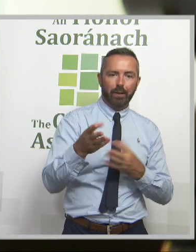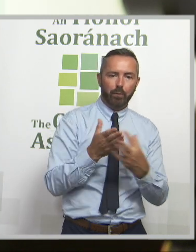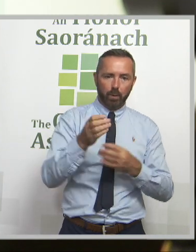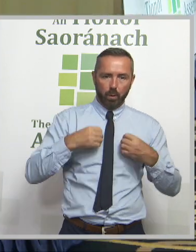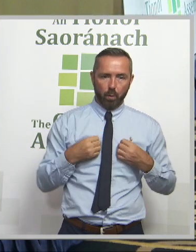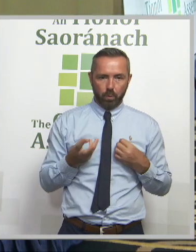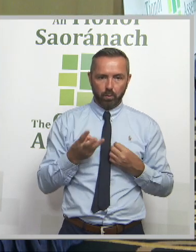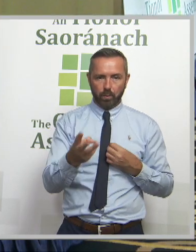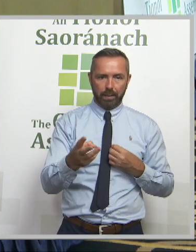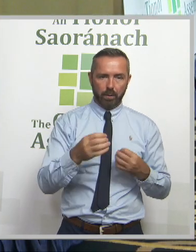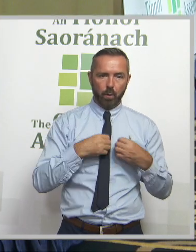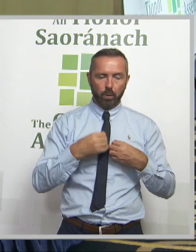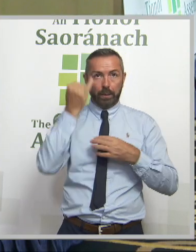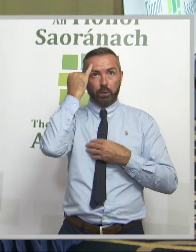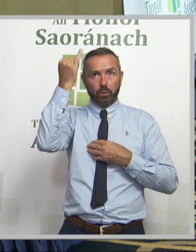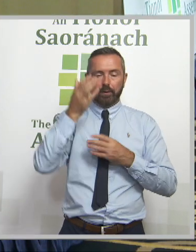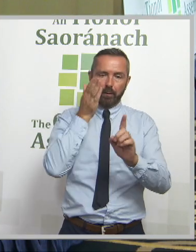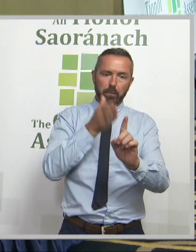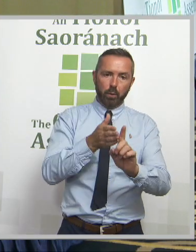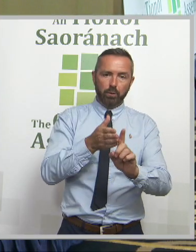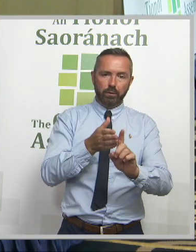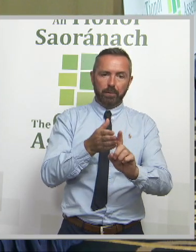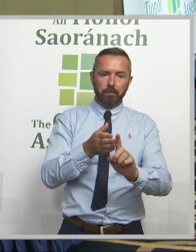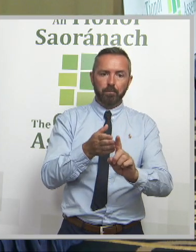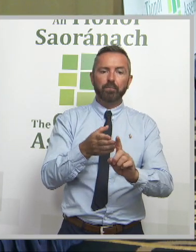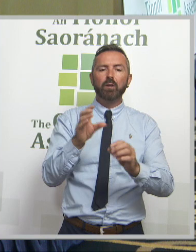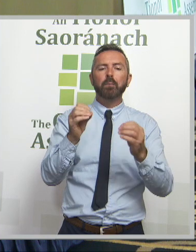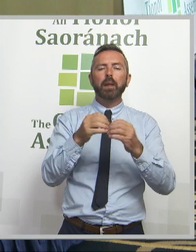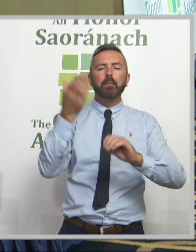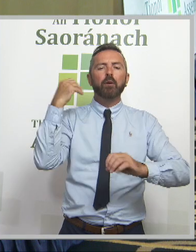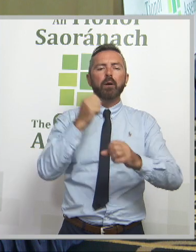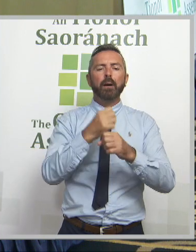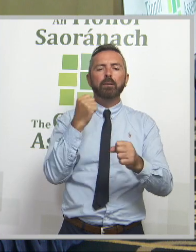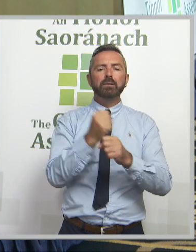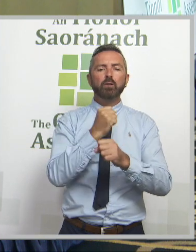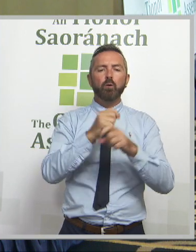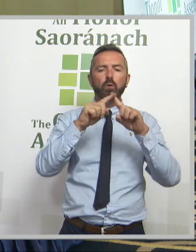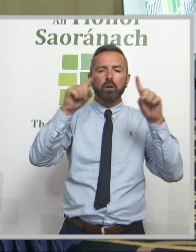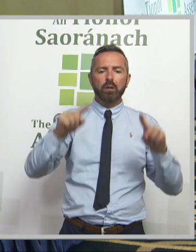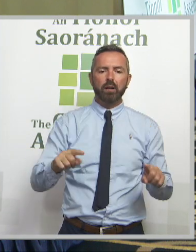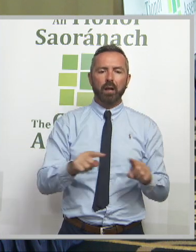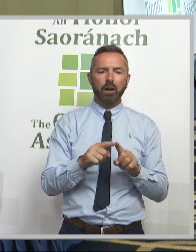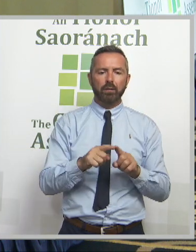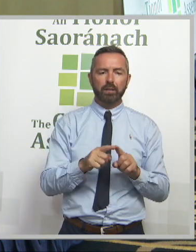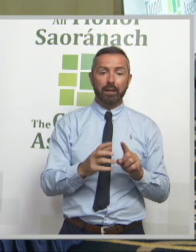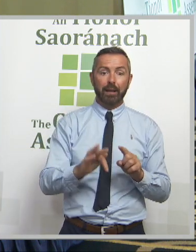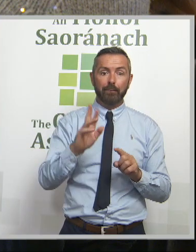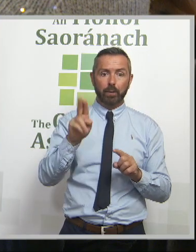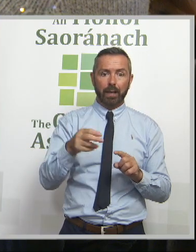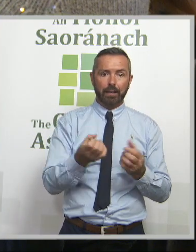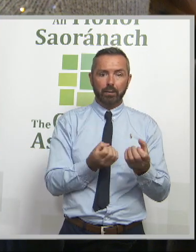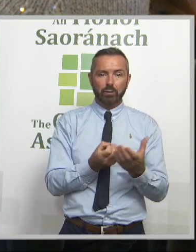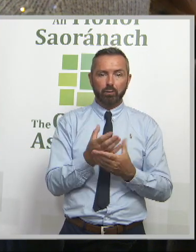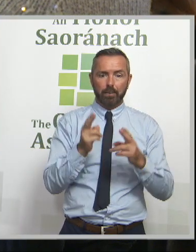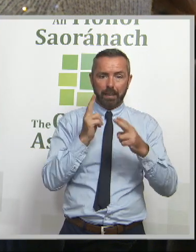intuitive approaches, and through that scorecard approach that James mentioned earlier. As long as we describe what the outcome is, how they get to that end